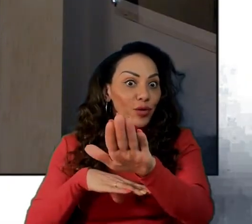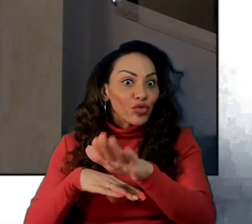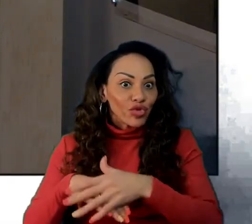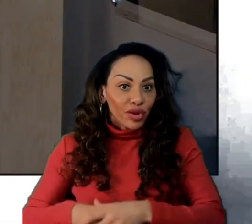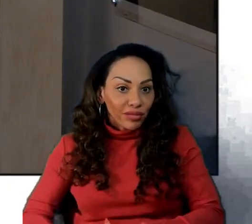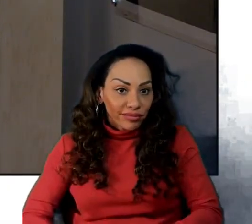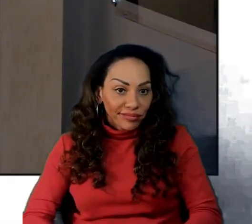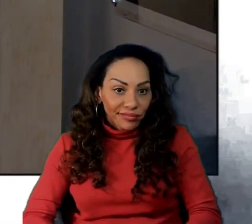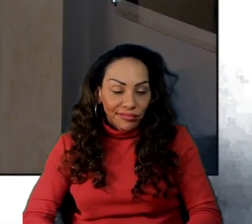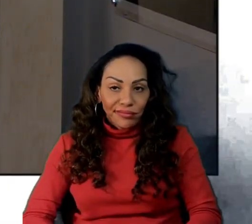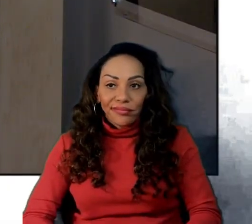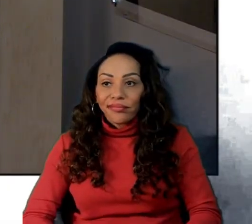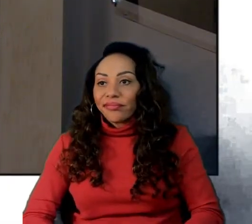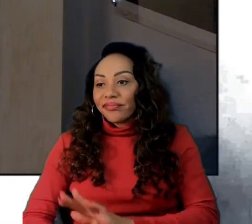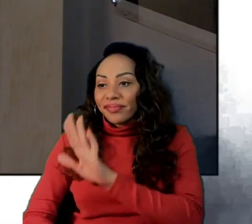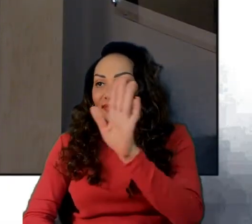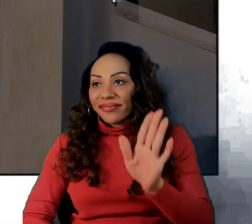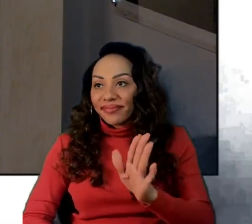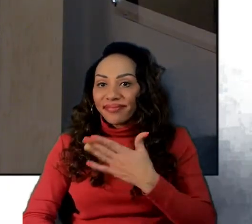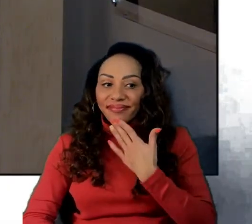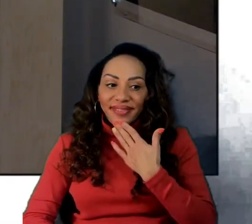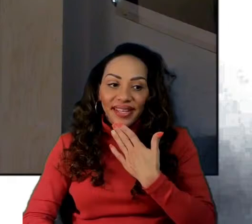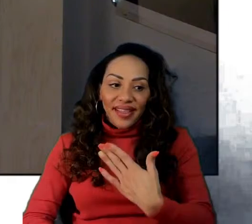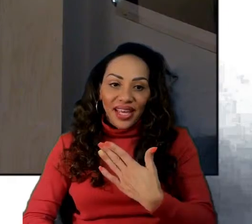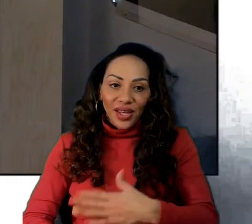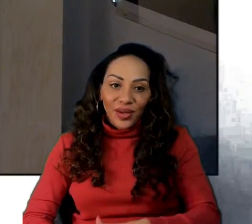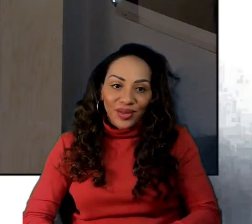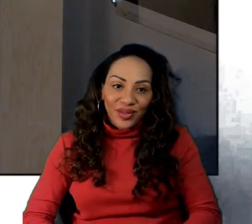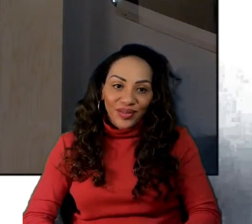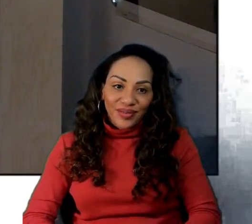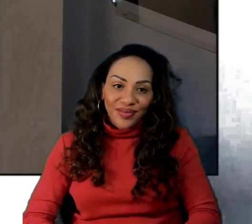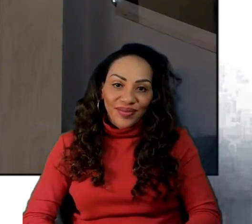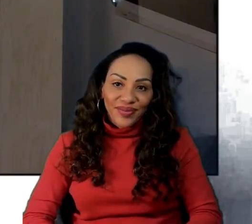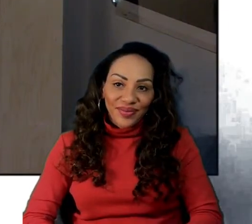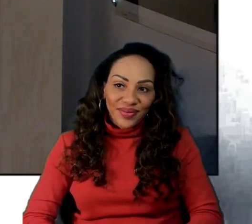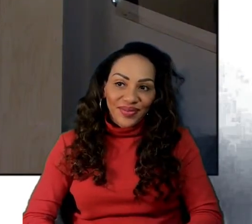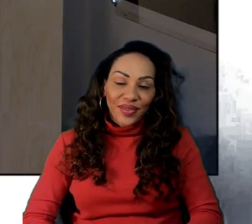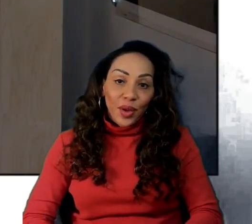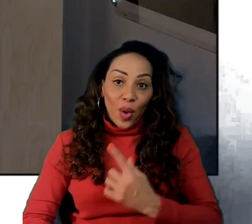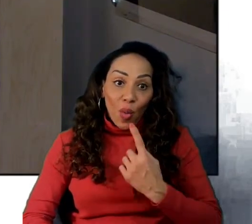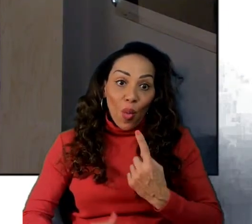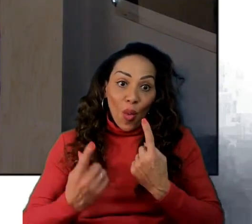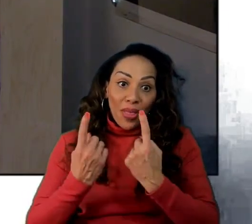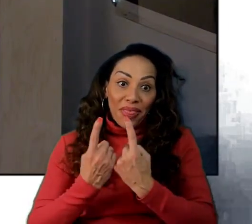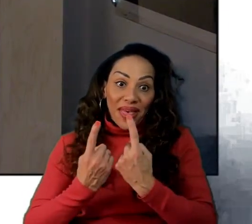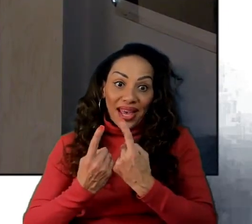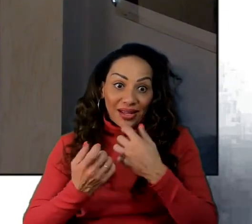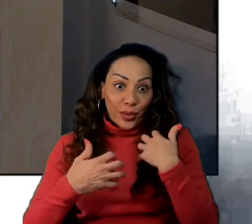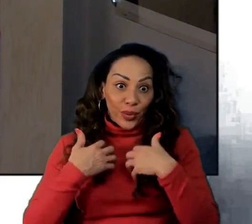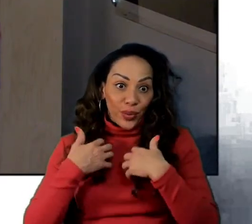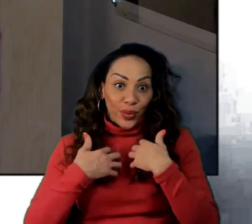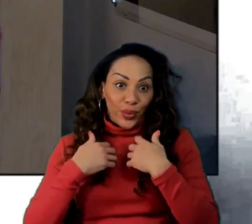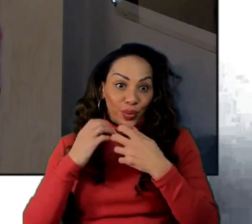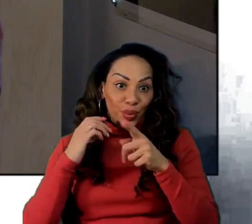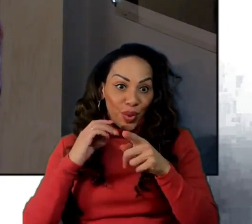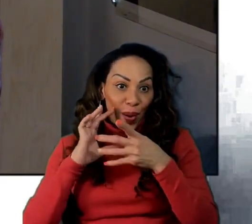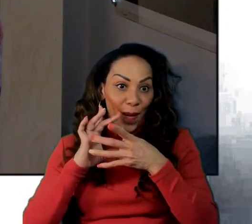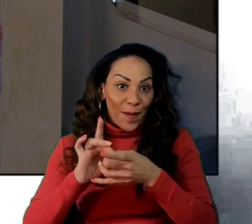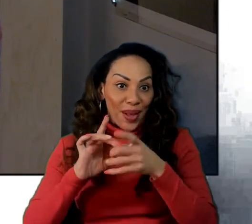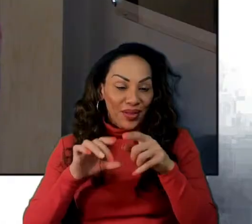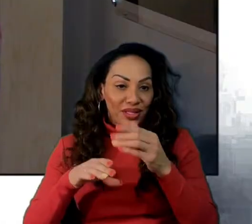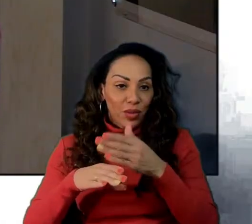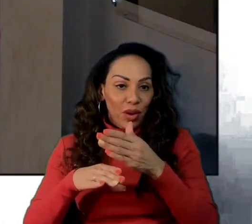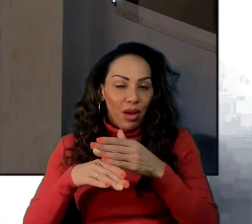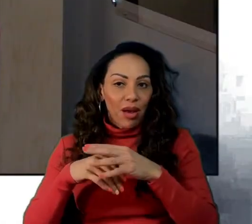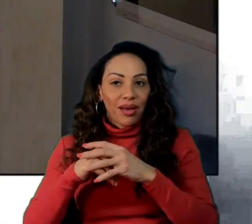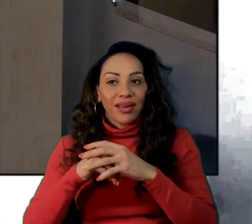Hi, thank you. One of the things I think is interesting about this work is the way that it breaks down some